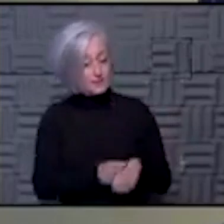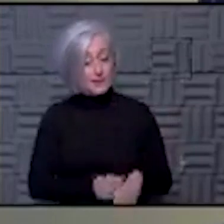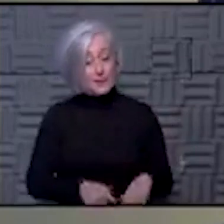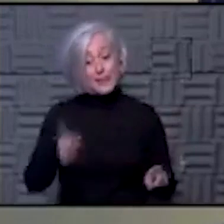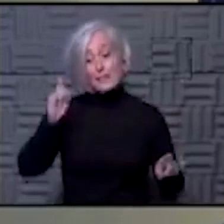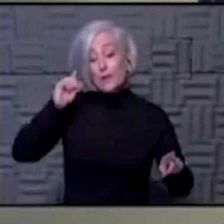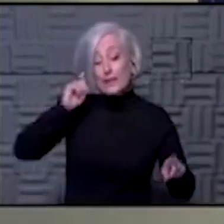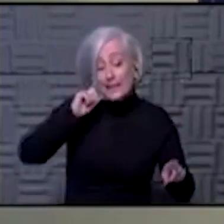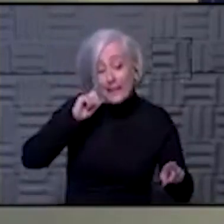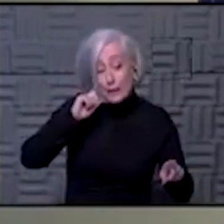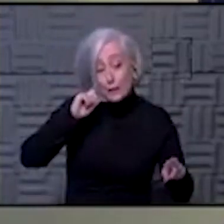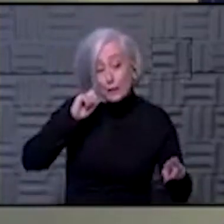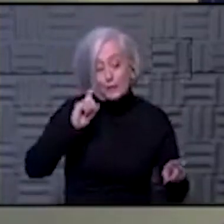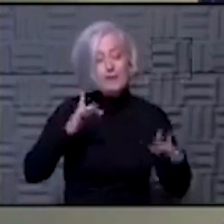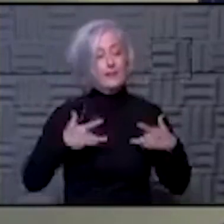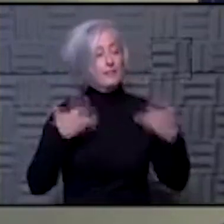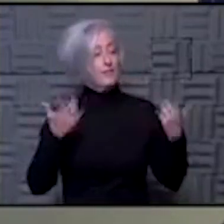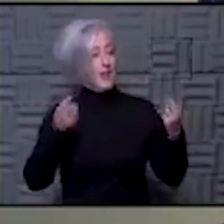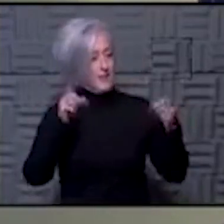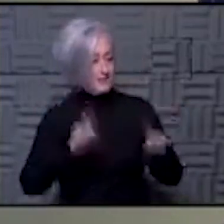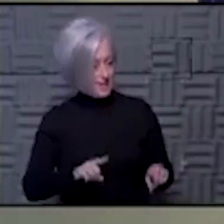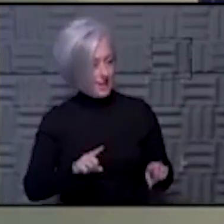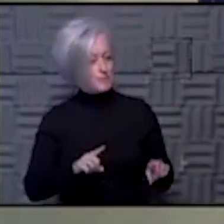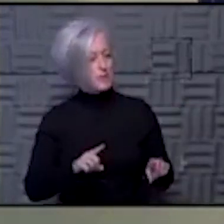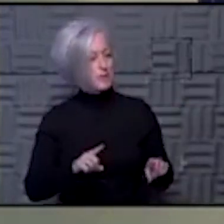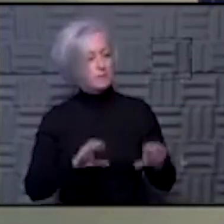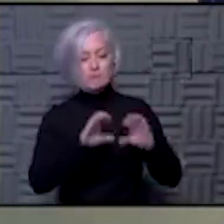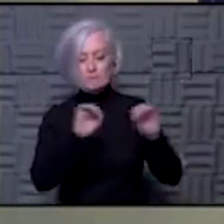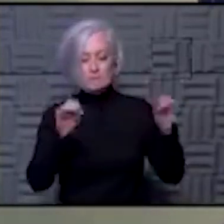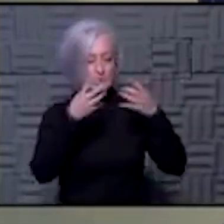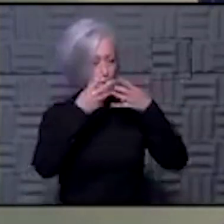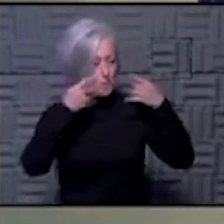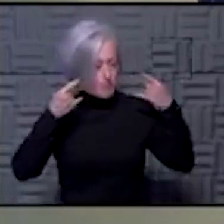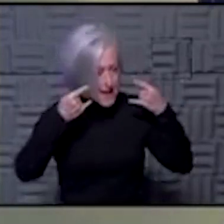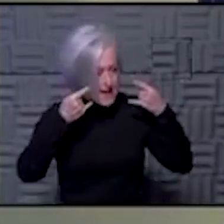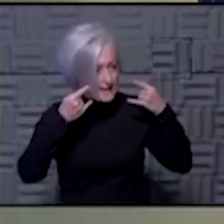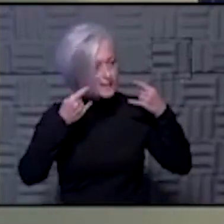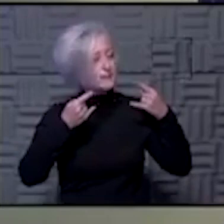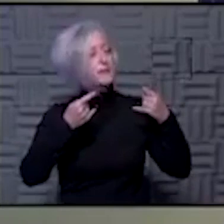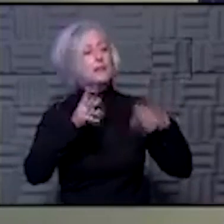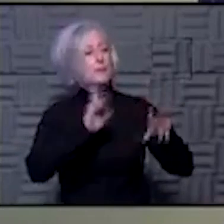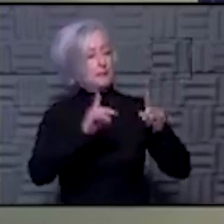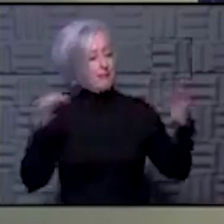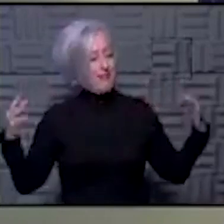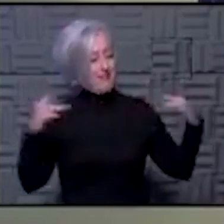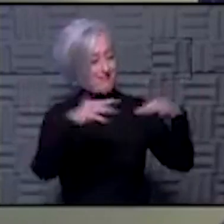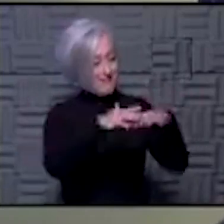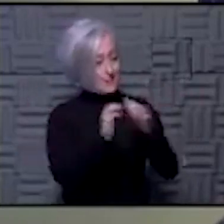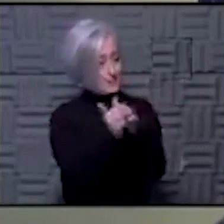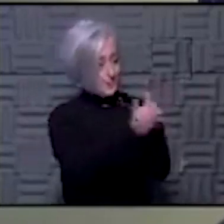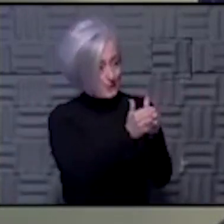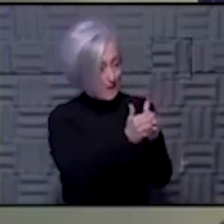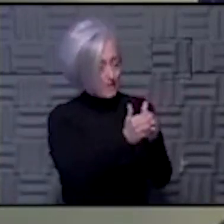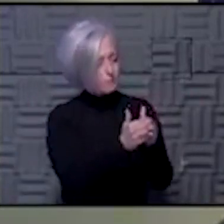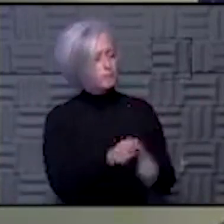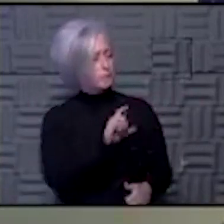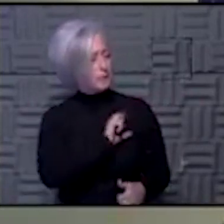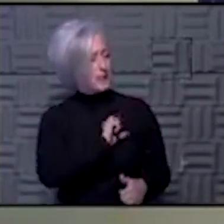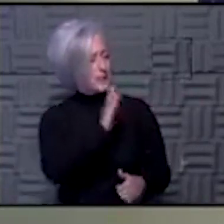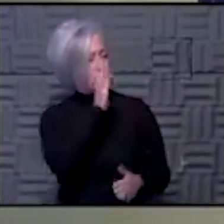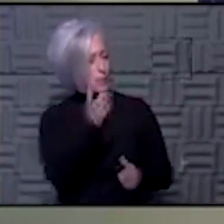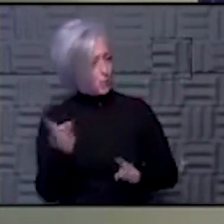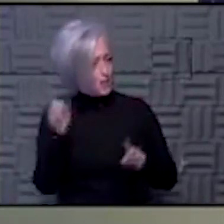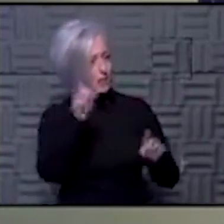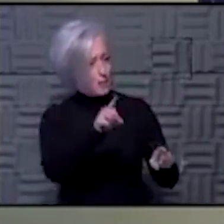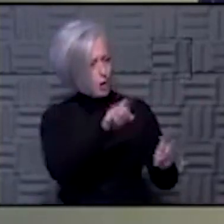masking, the police will go and have a conversation with those folks and remind them that this is the statute, the ordinance,